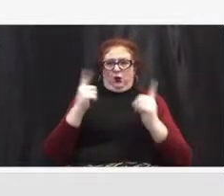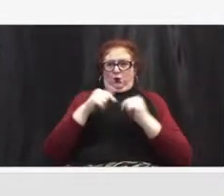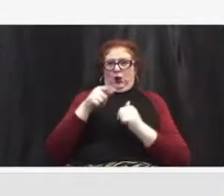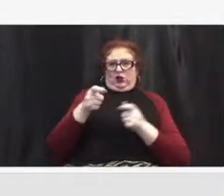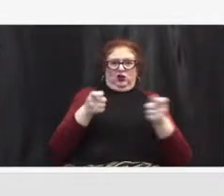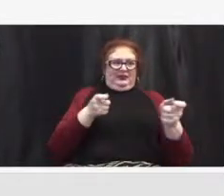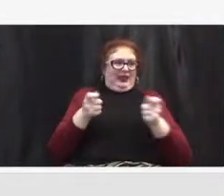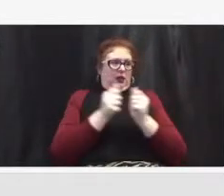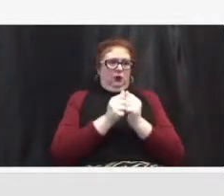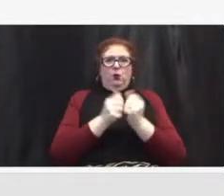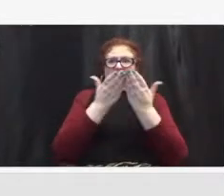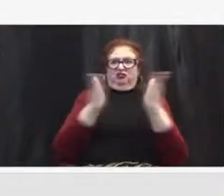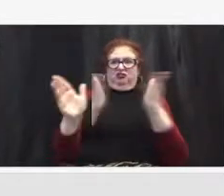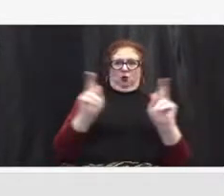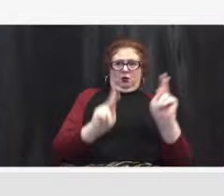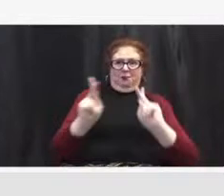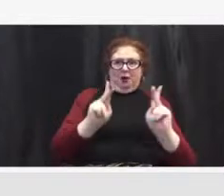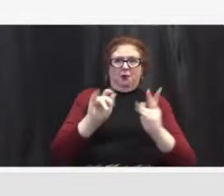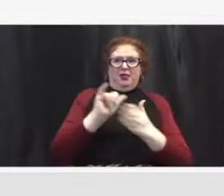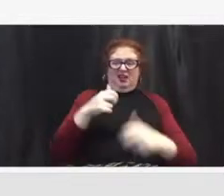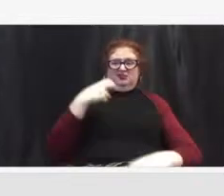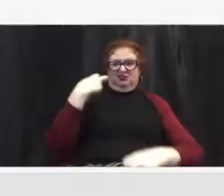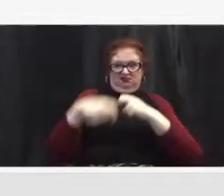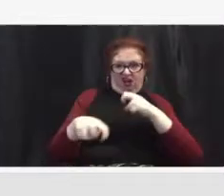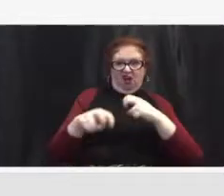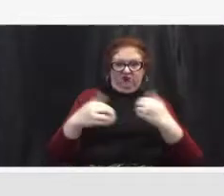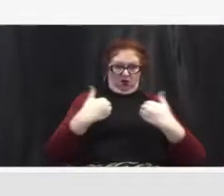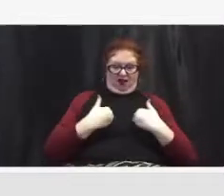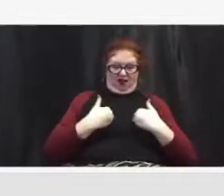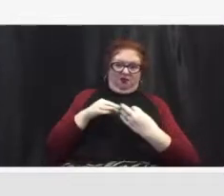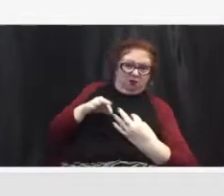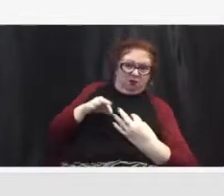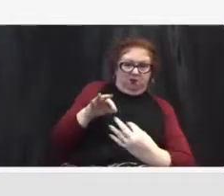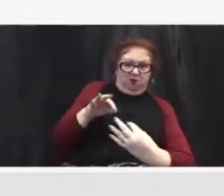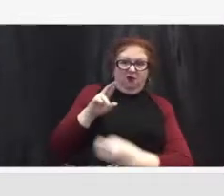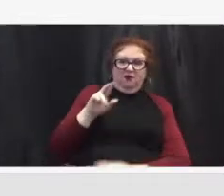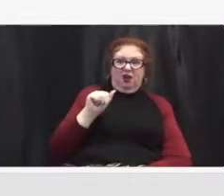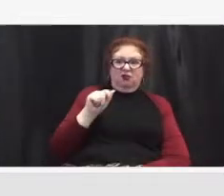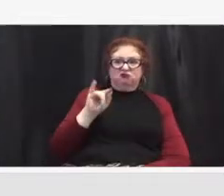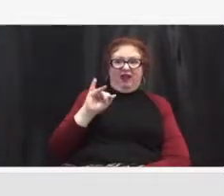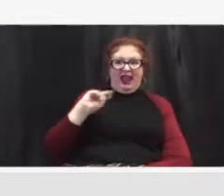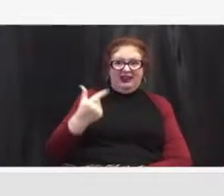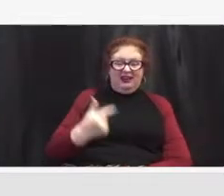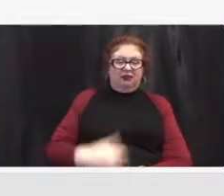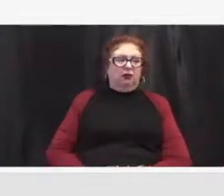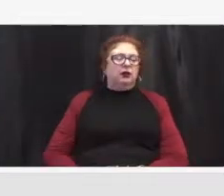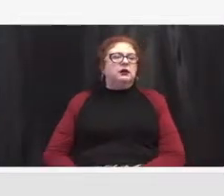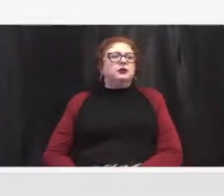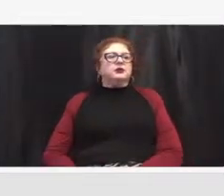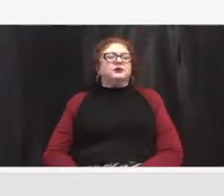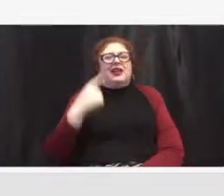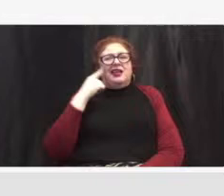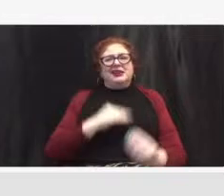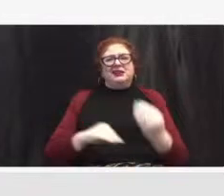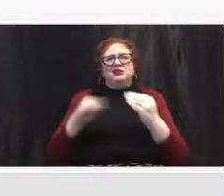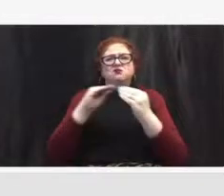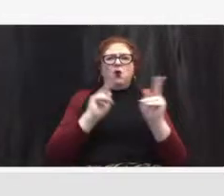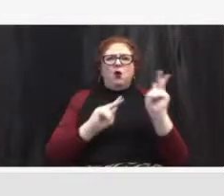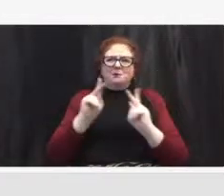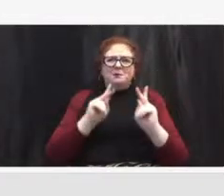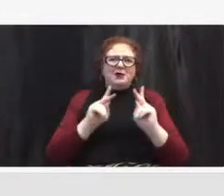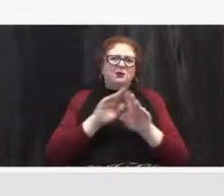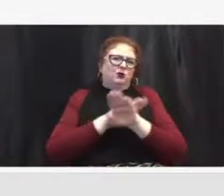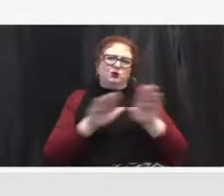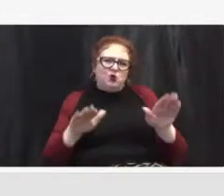to hit. So I think there are probably more people who don't have a problem with this than